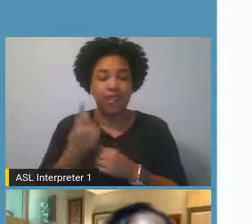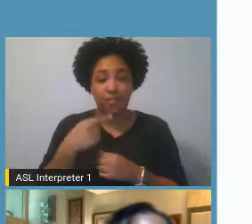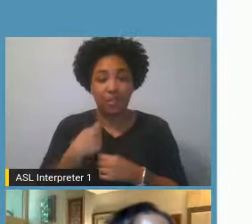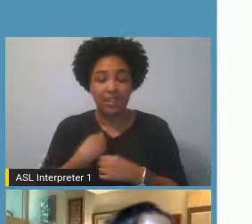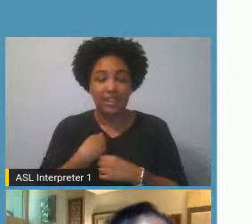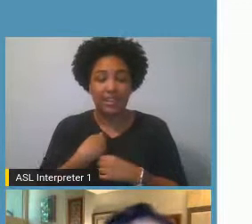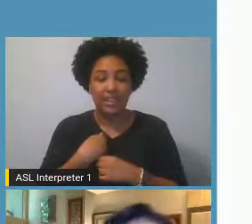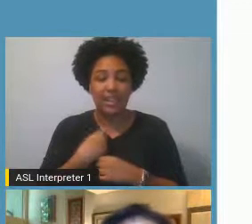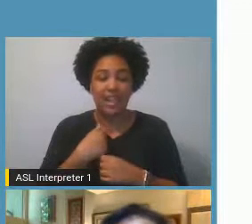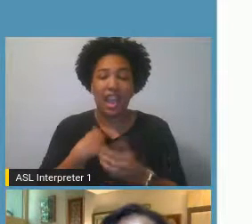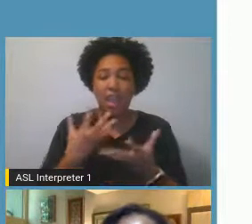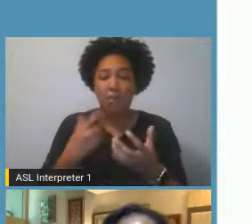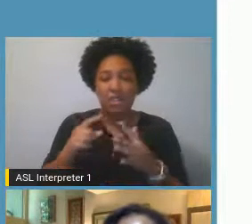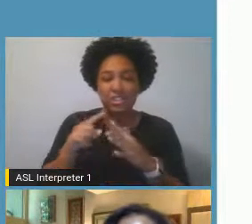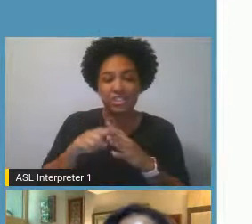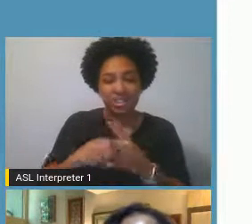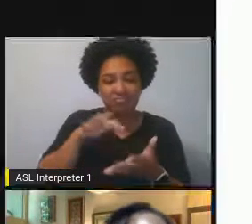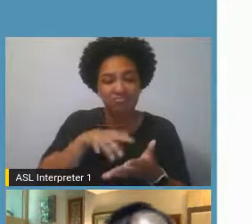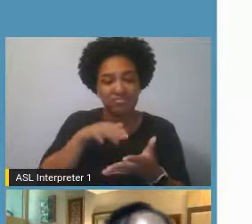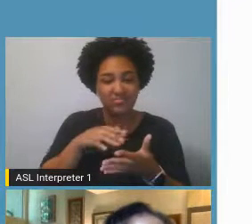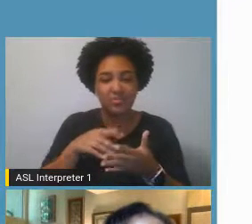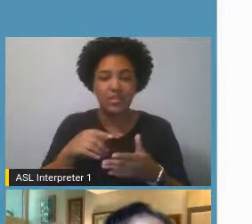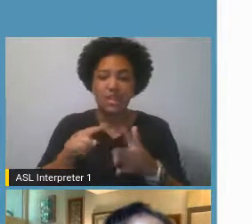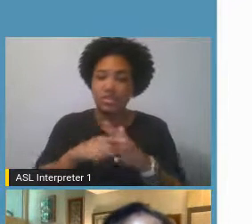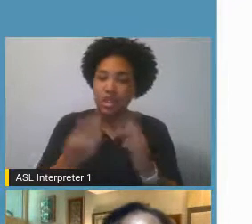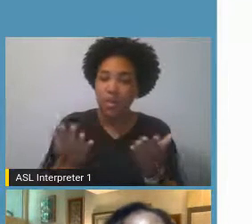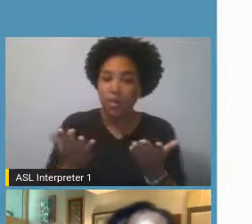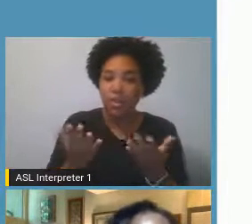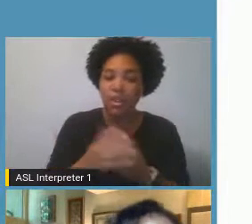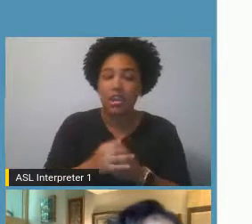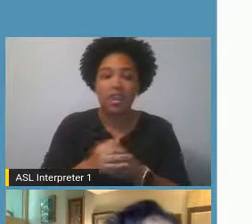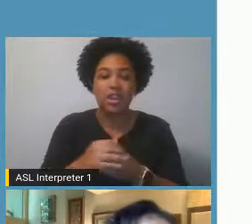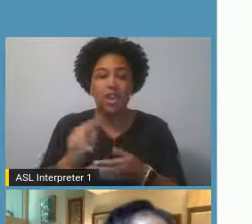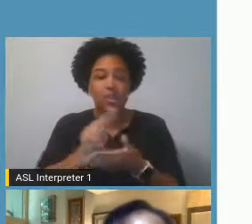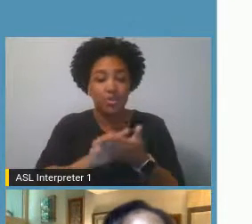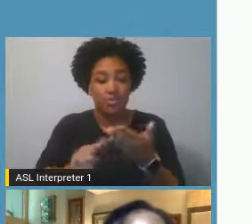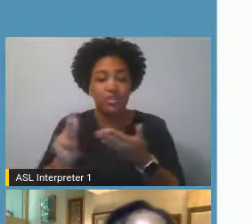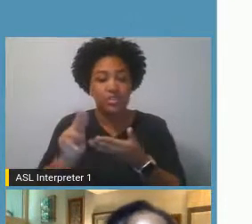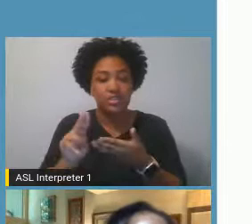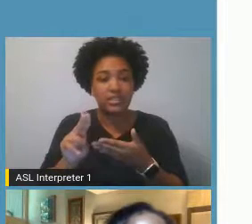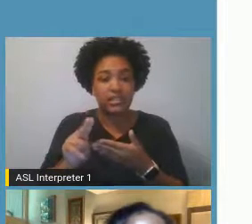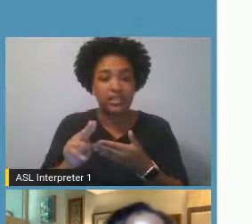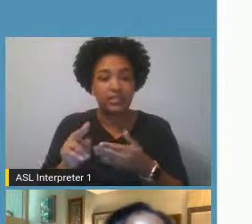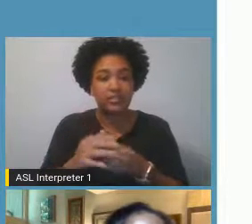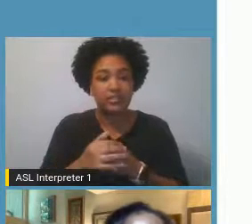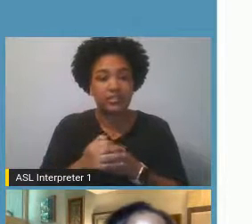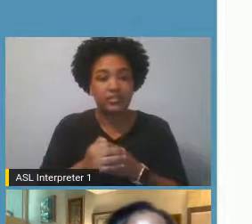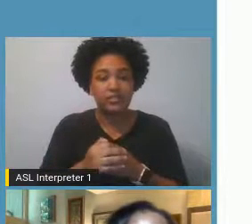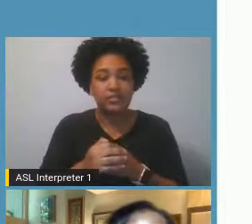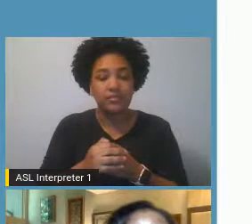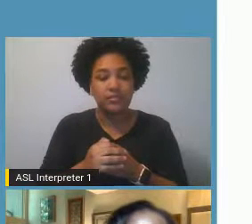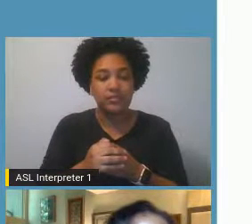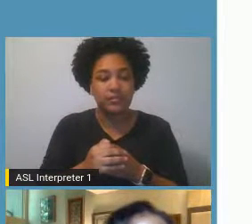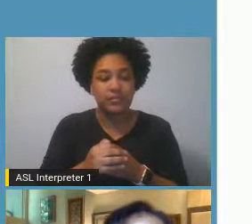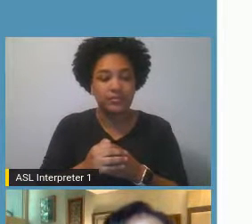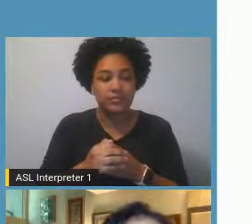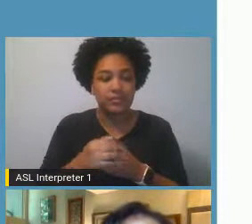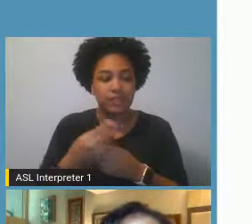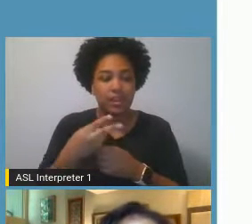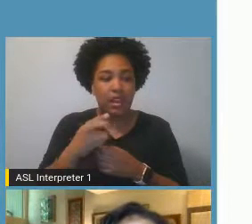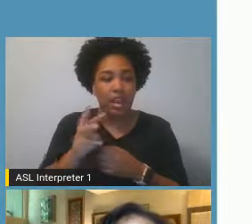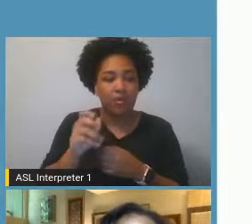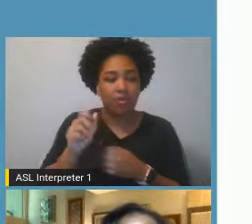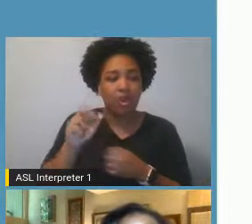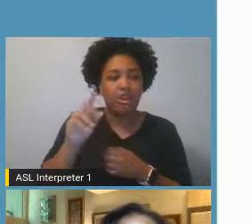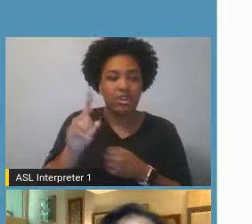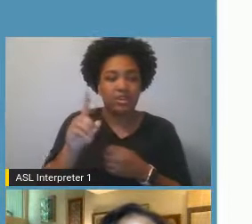began at Howard University, Moreland Spingarn Research Center, where most historically Black